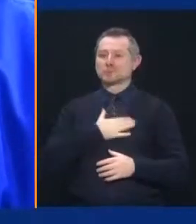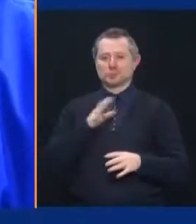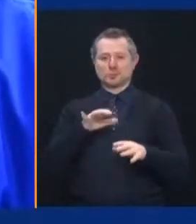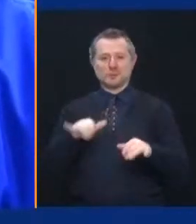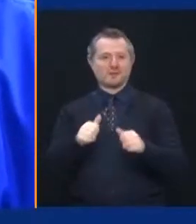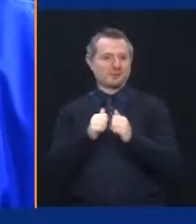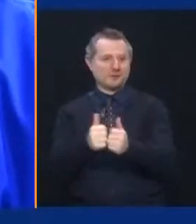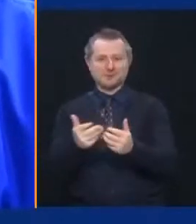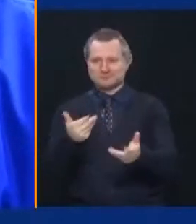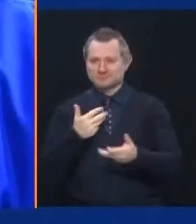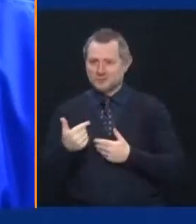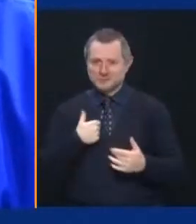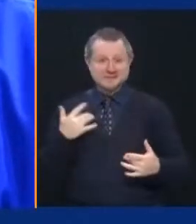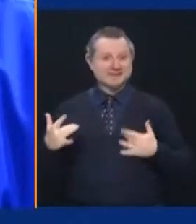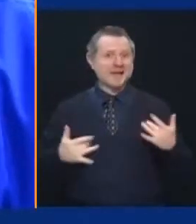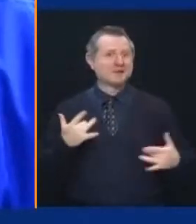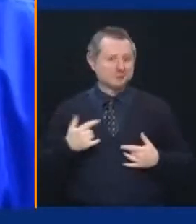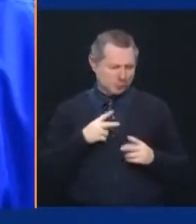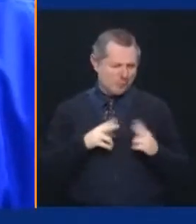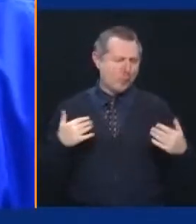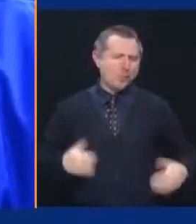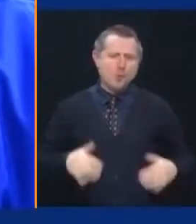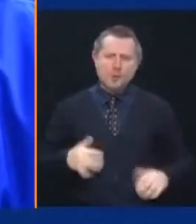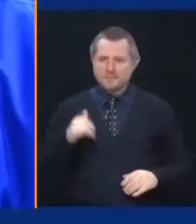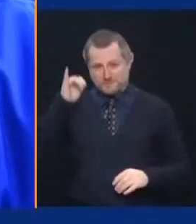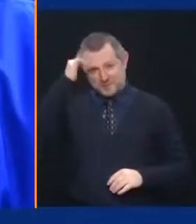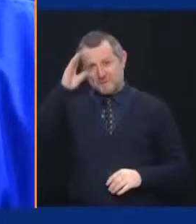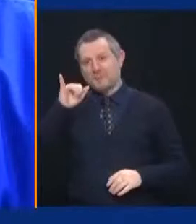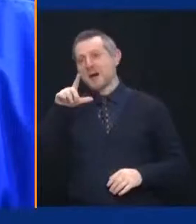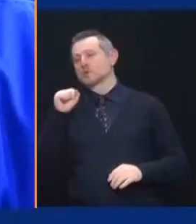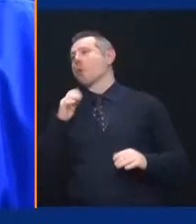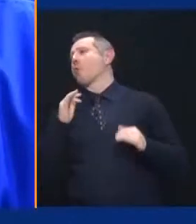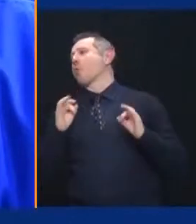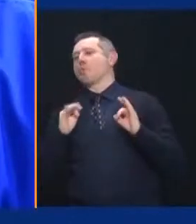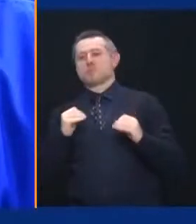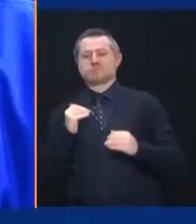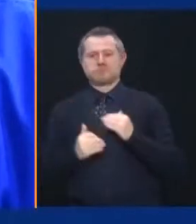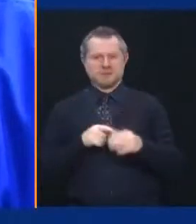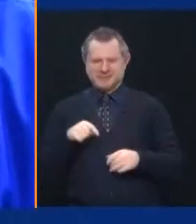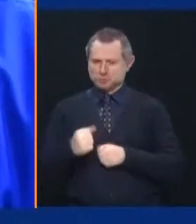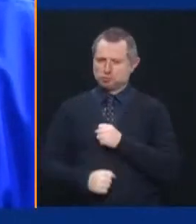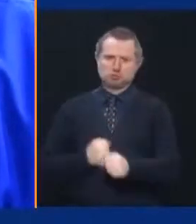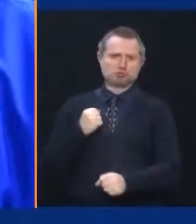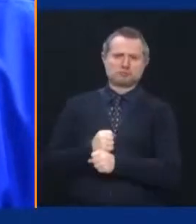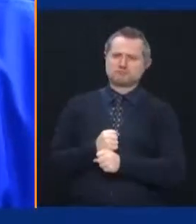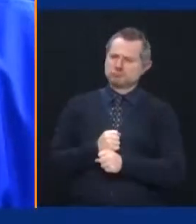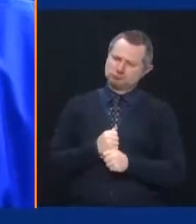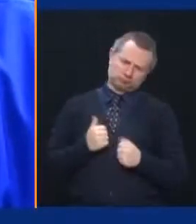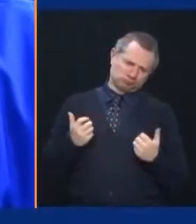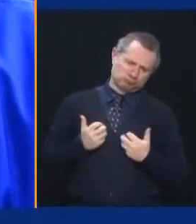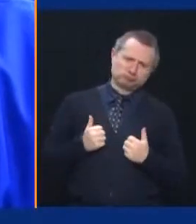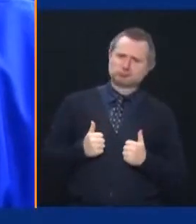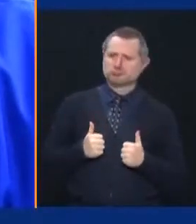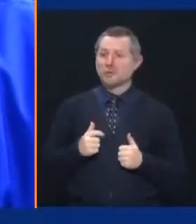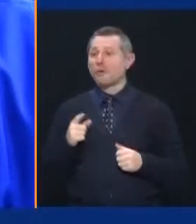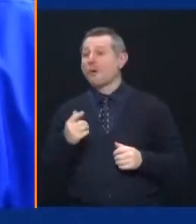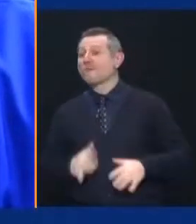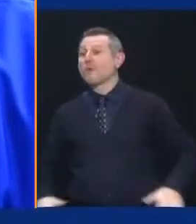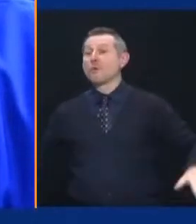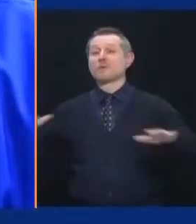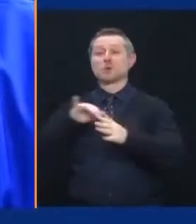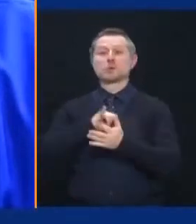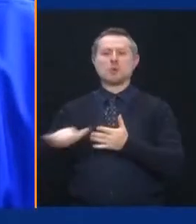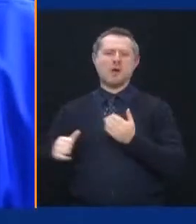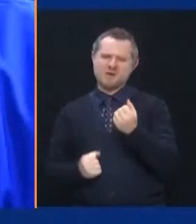so excited about the Bills. They have charged the entire state of New York. They have given us